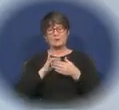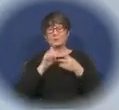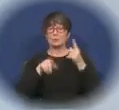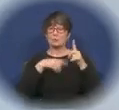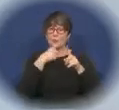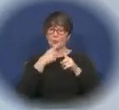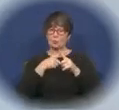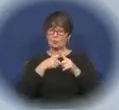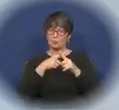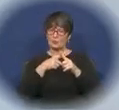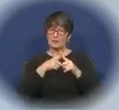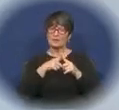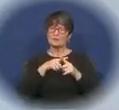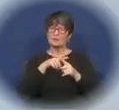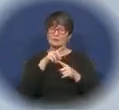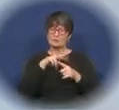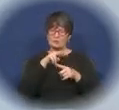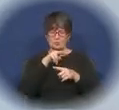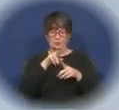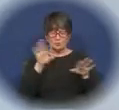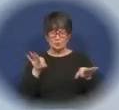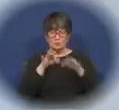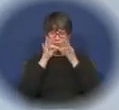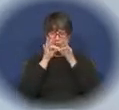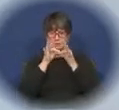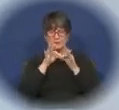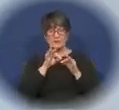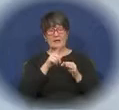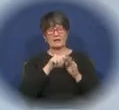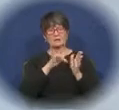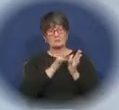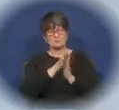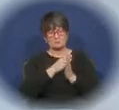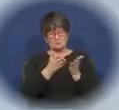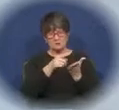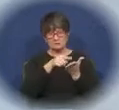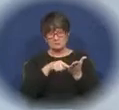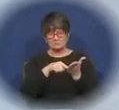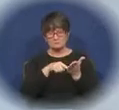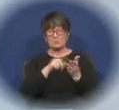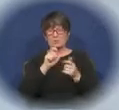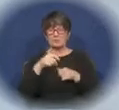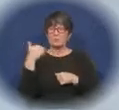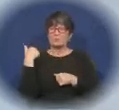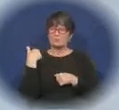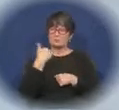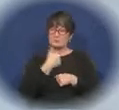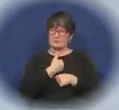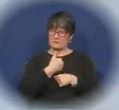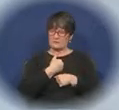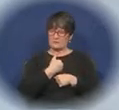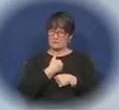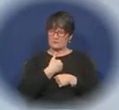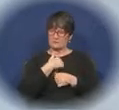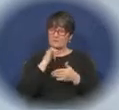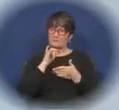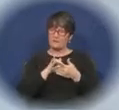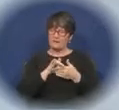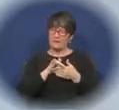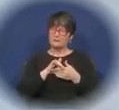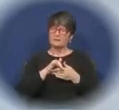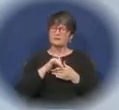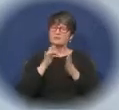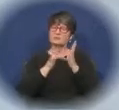you turn to the Eucharist and the sacraments. That is when you remind yourself in faith that Jesus